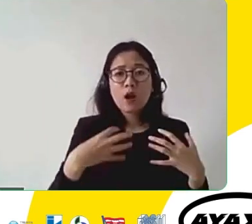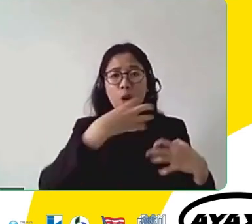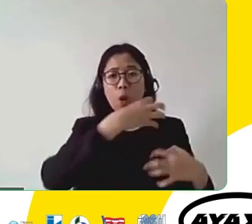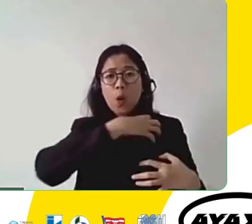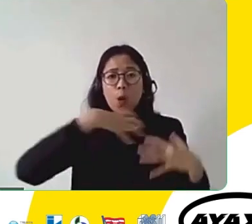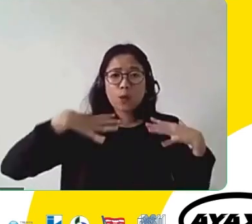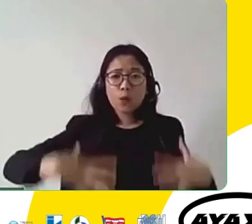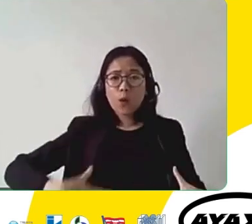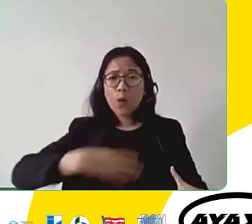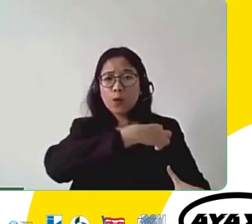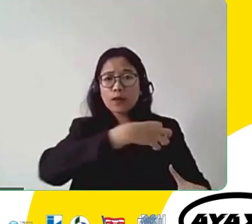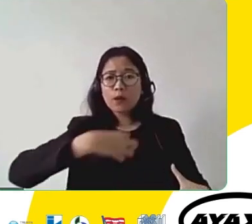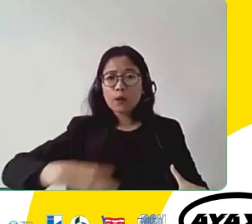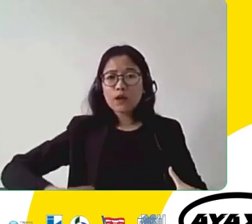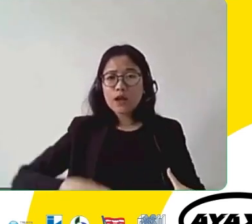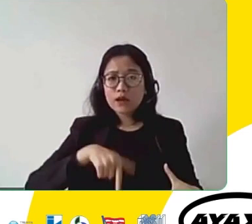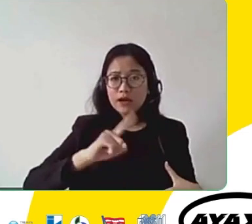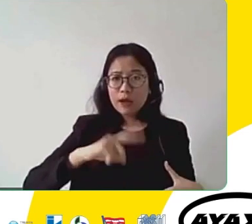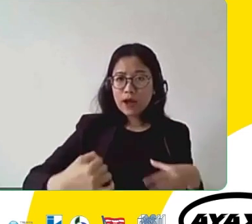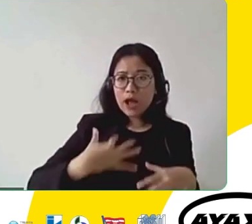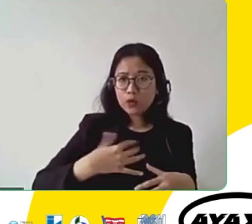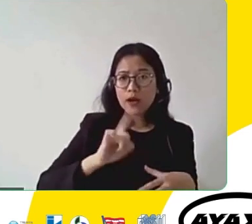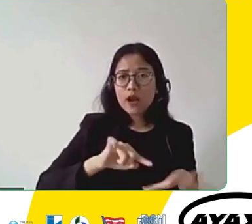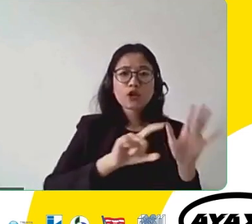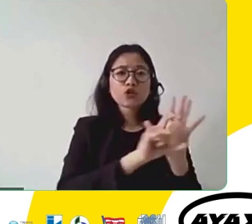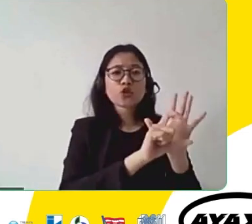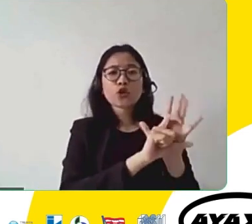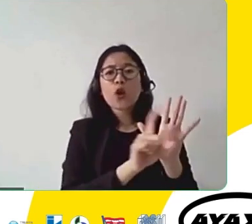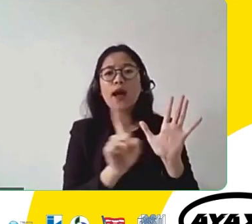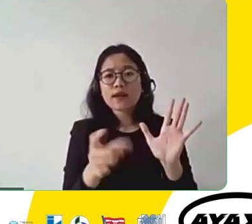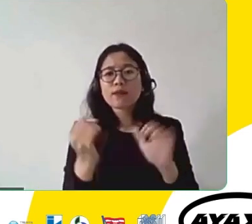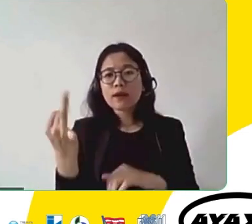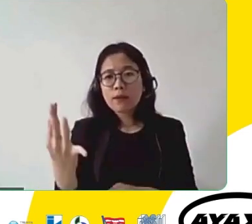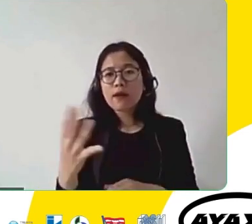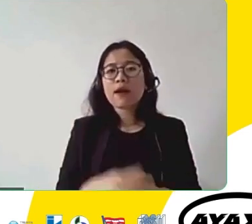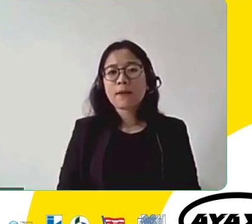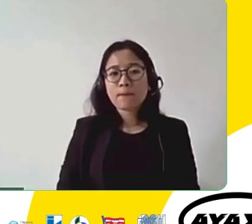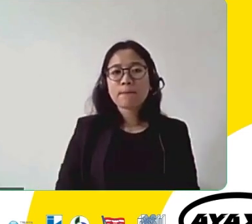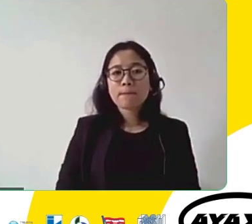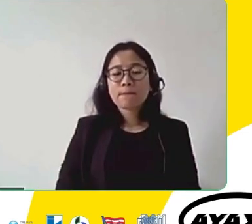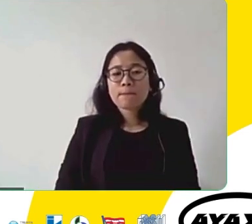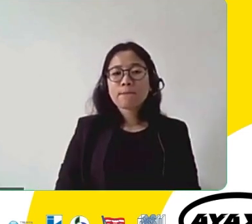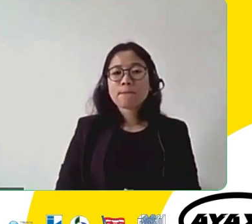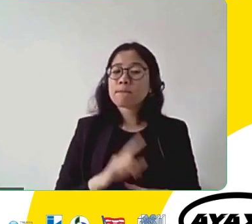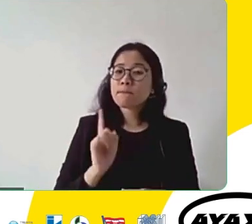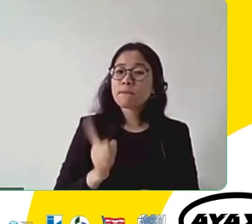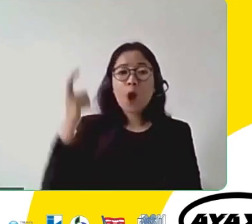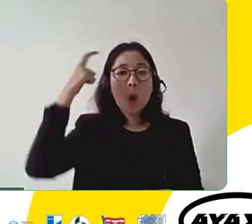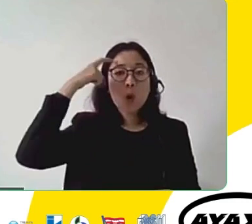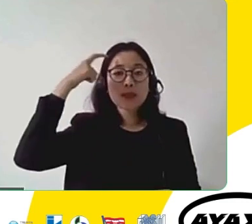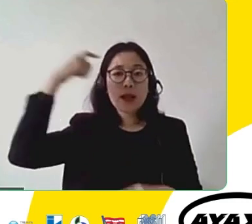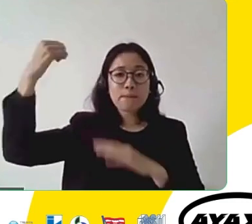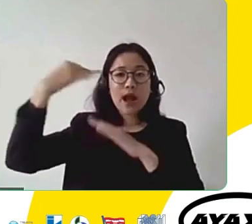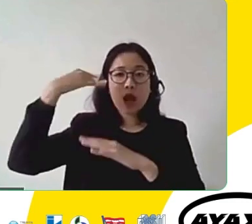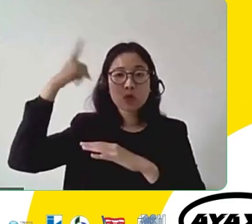example, to affect it to the brain and nervous system. It may cause the